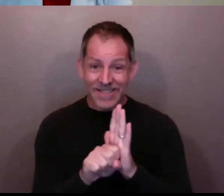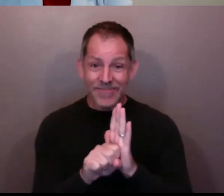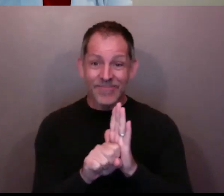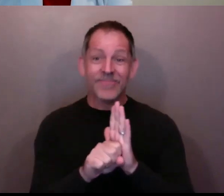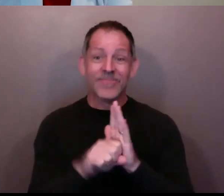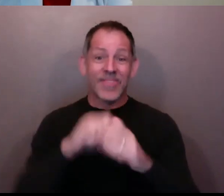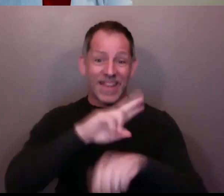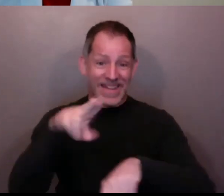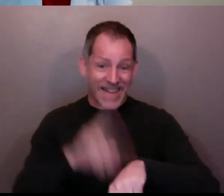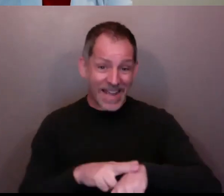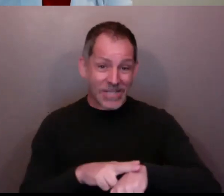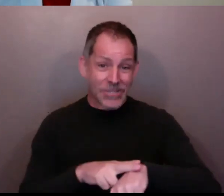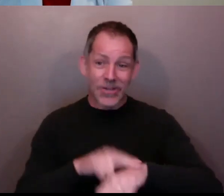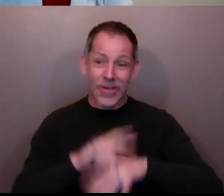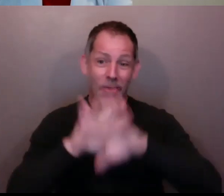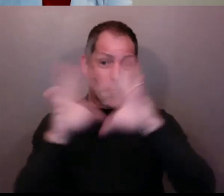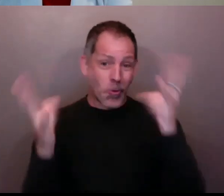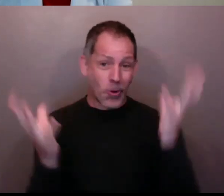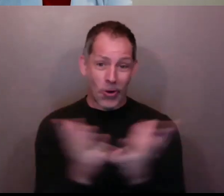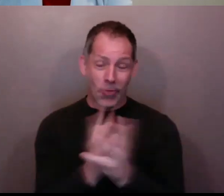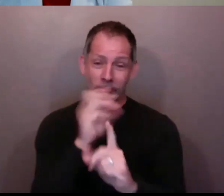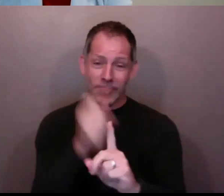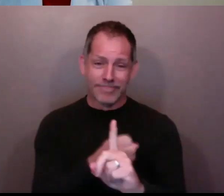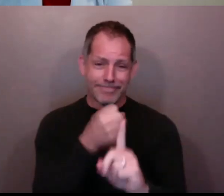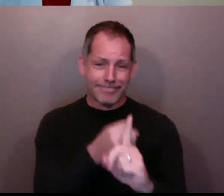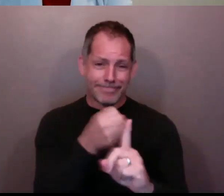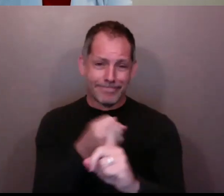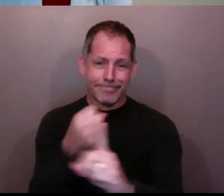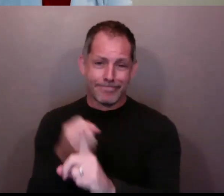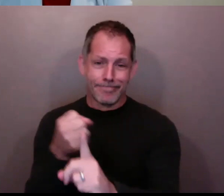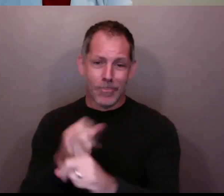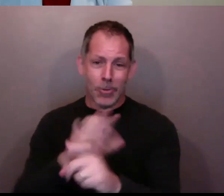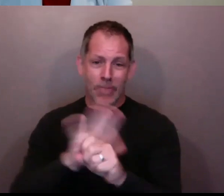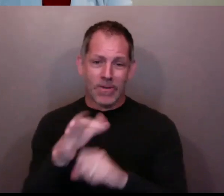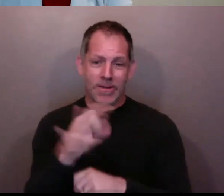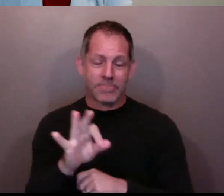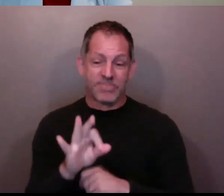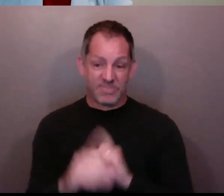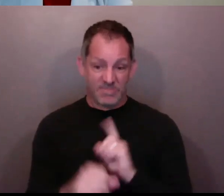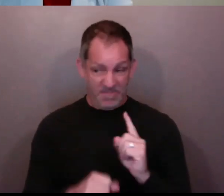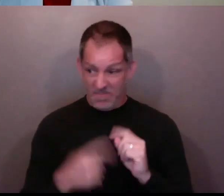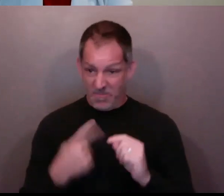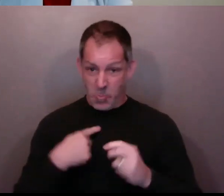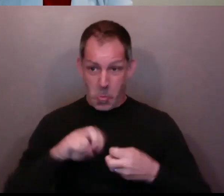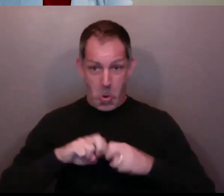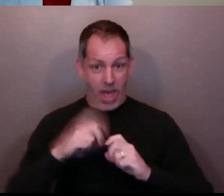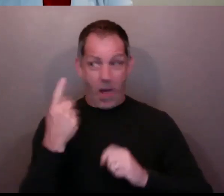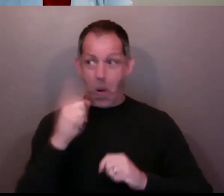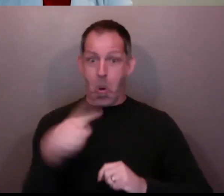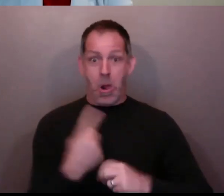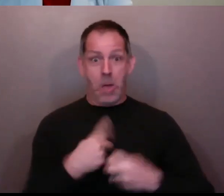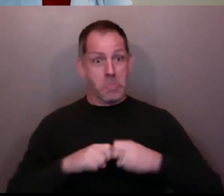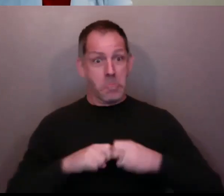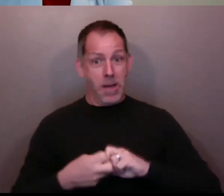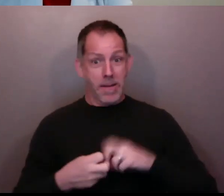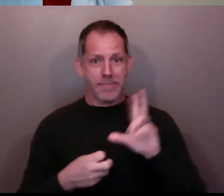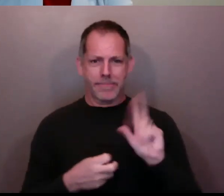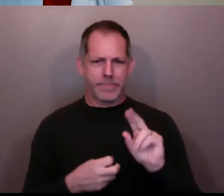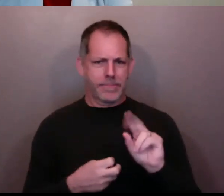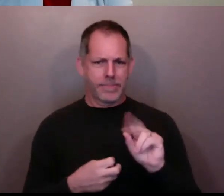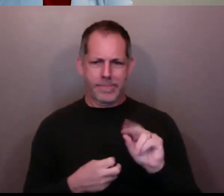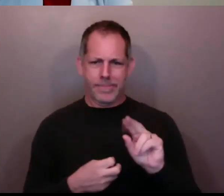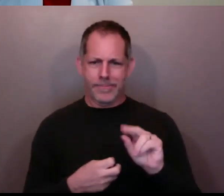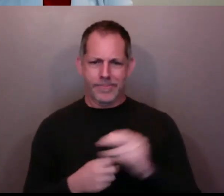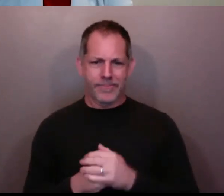COVID virus. So we are not alone in this. We've had over 200 fatalities in Snohomish County, and many